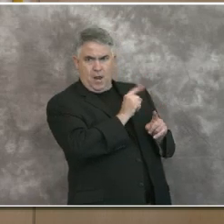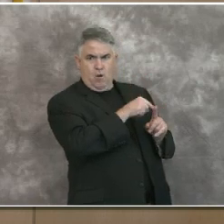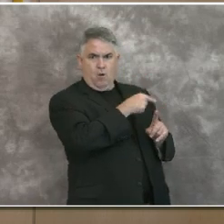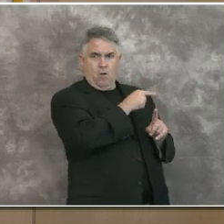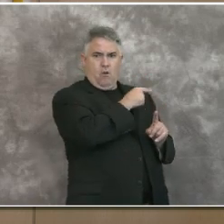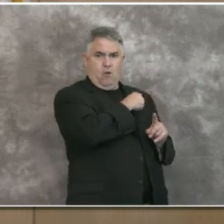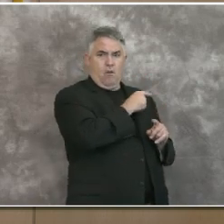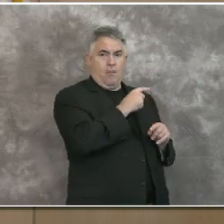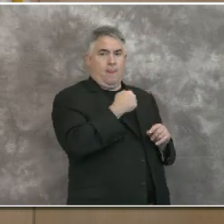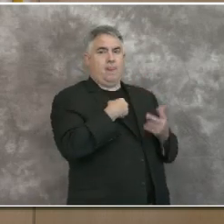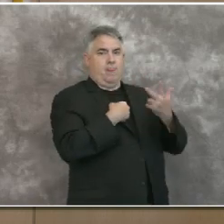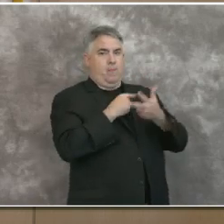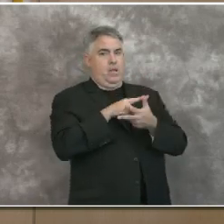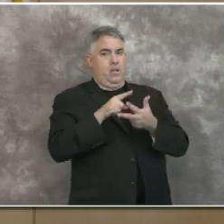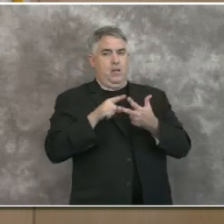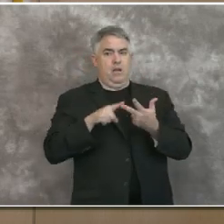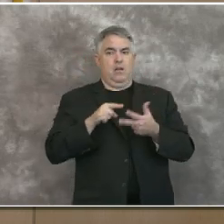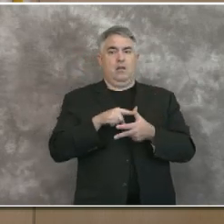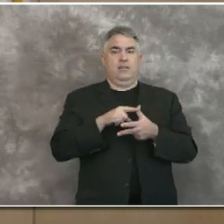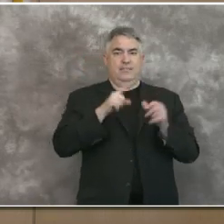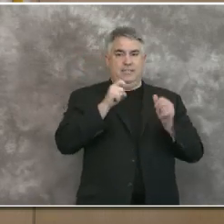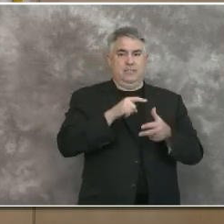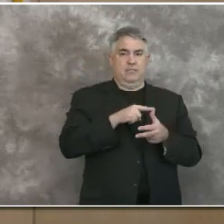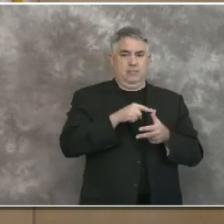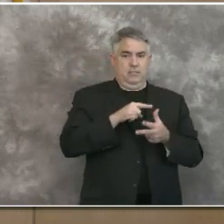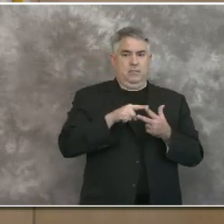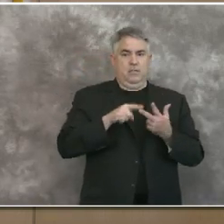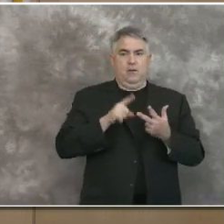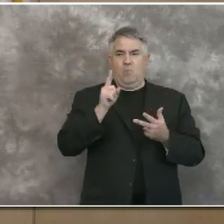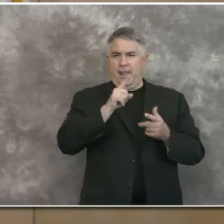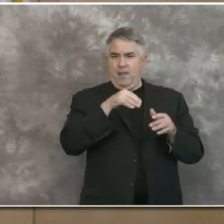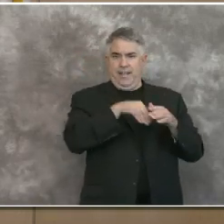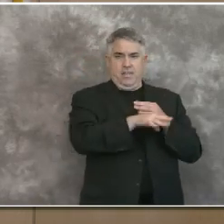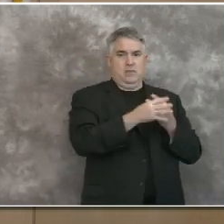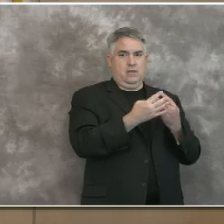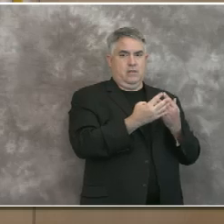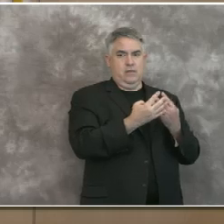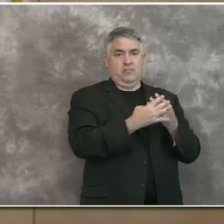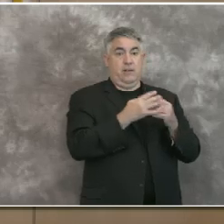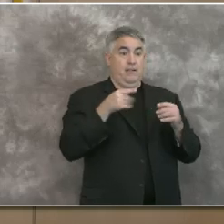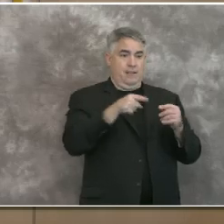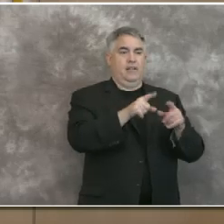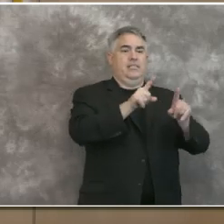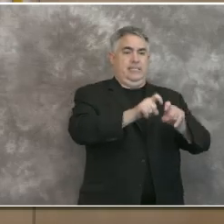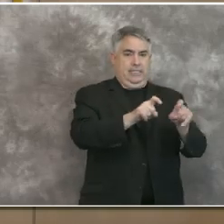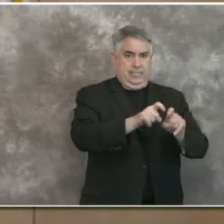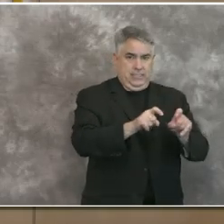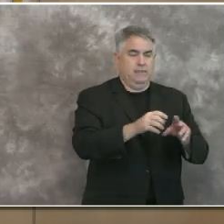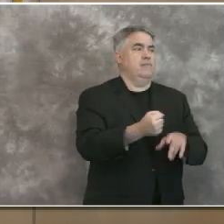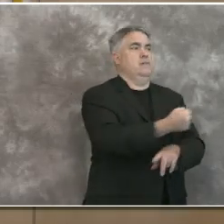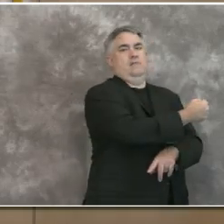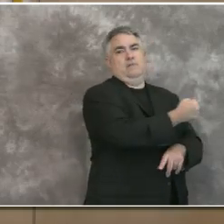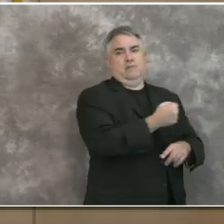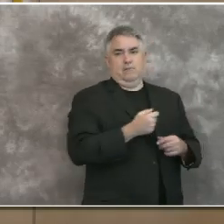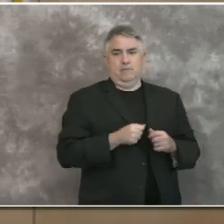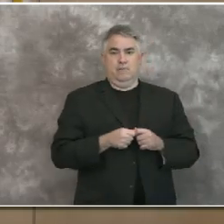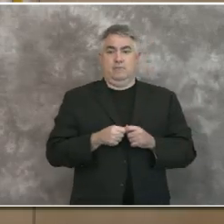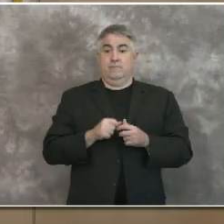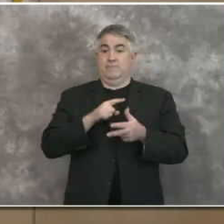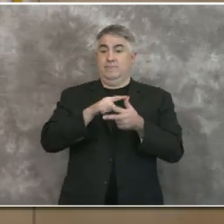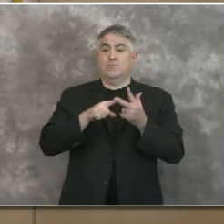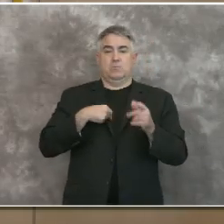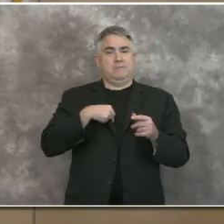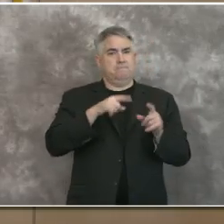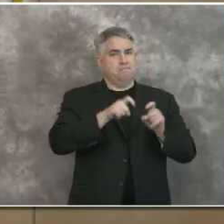we will also be testing those that are already in the jails, starting out with